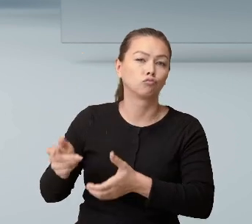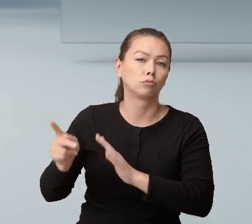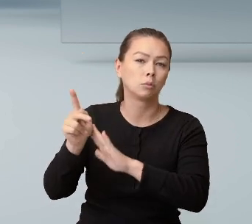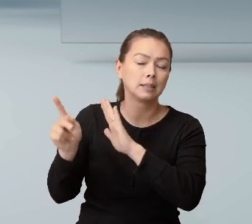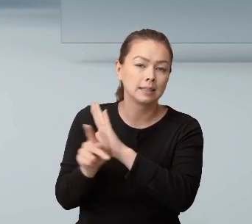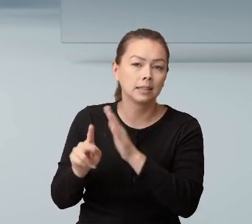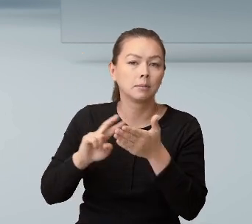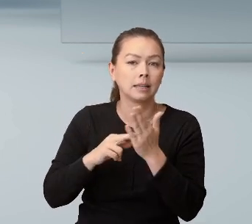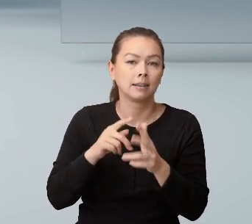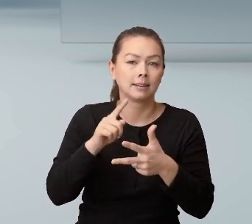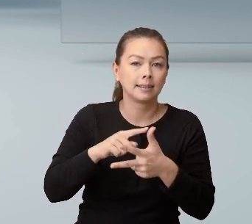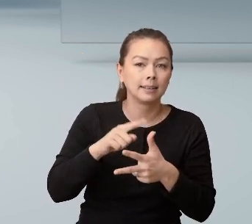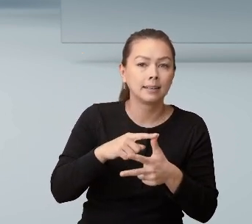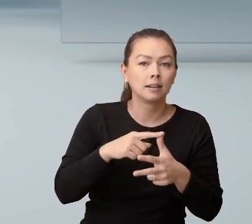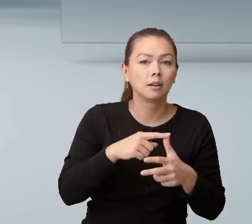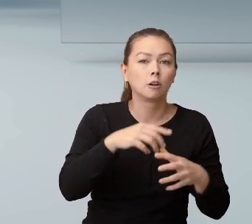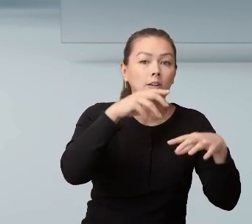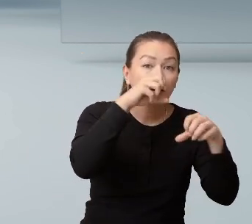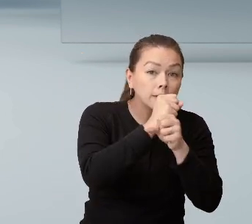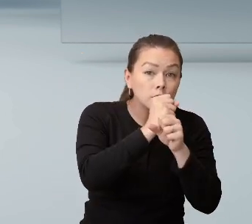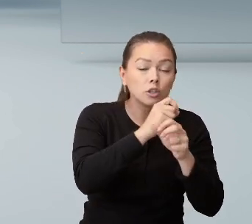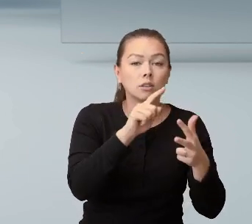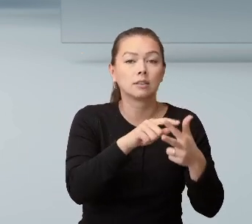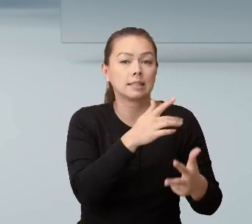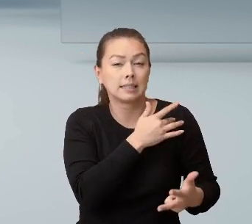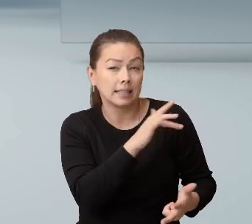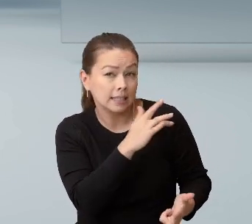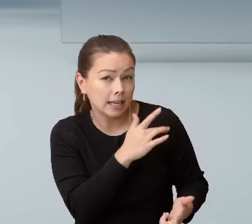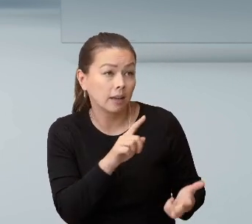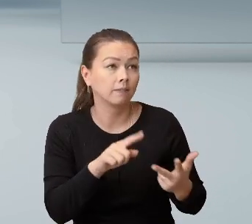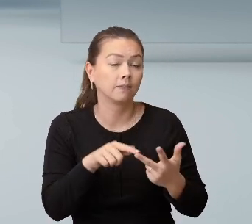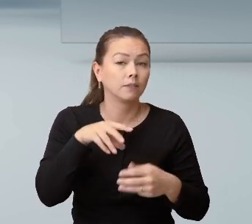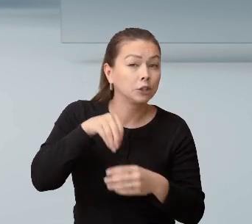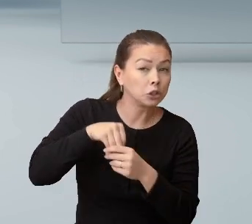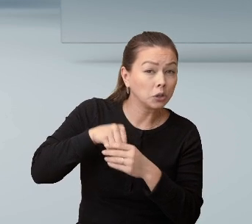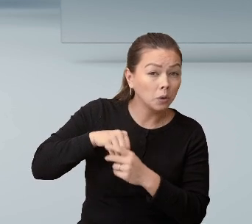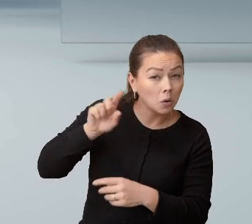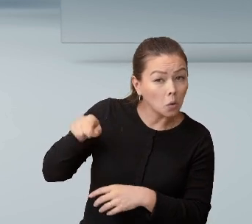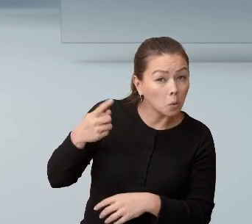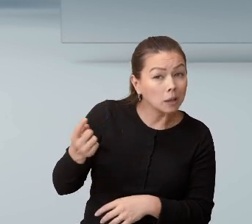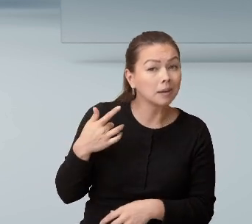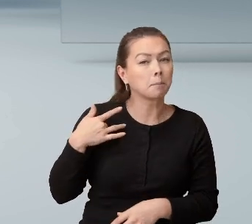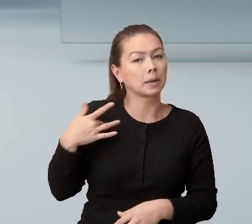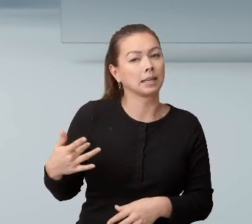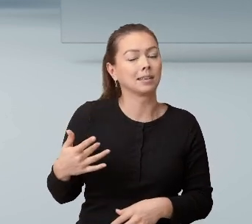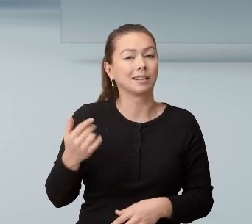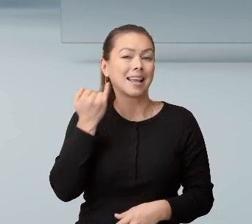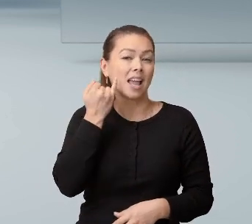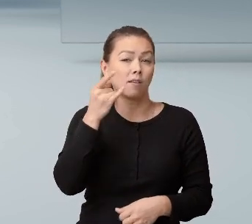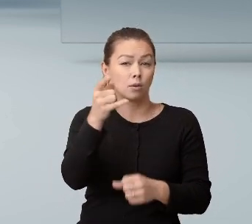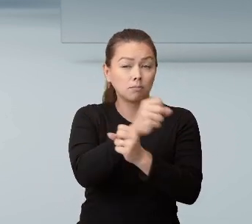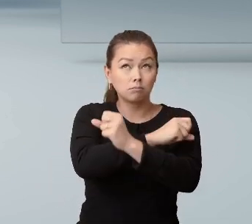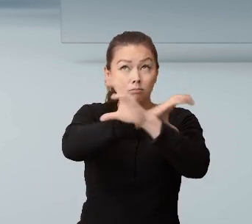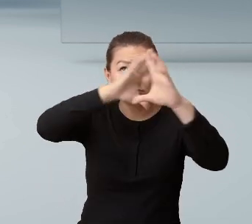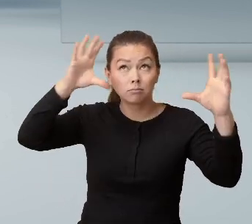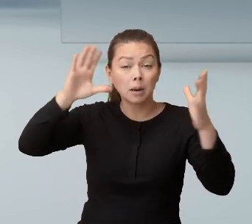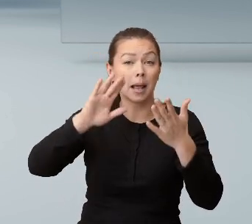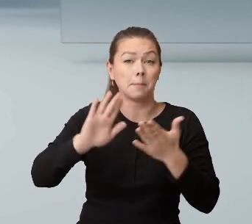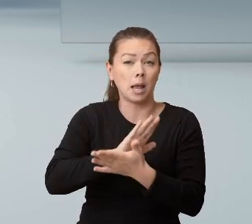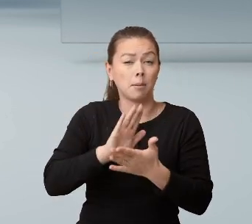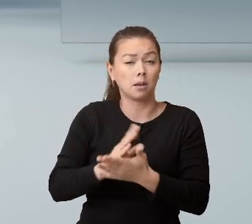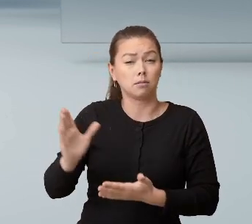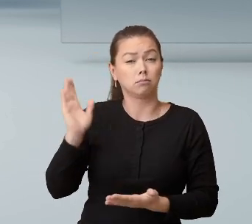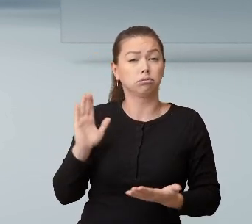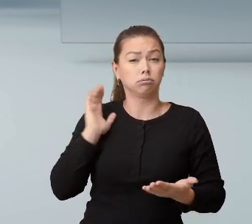So think confidential, sensitive, internal only, that kind of thing. Maybe things that we would have stamped on paper copies